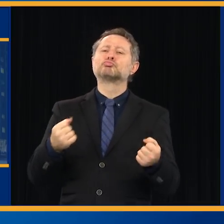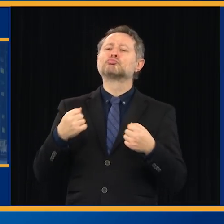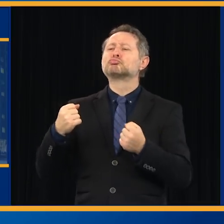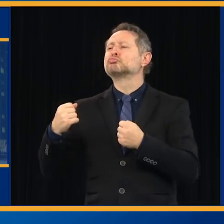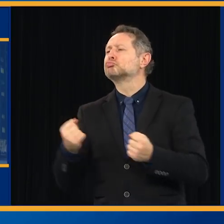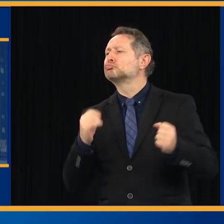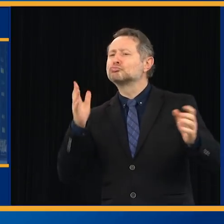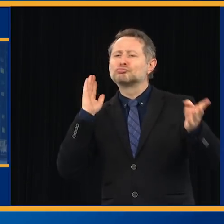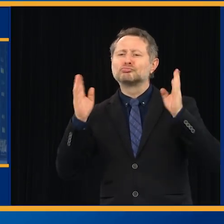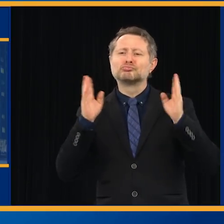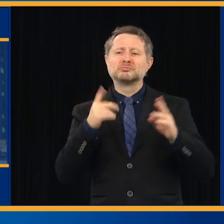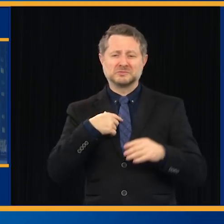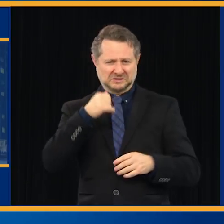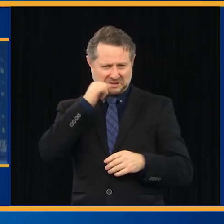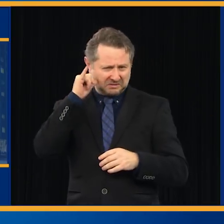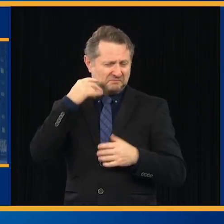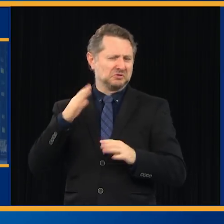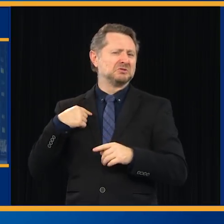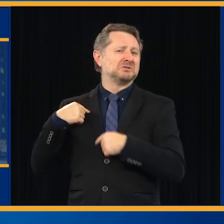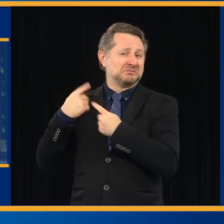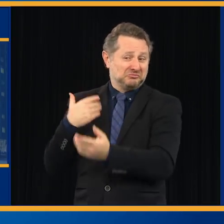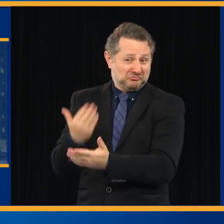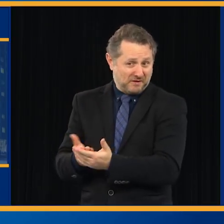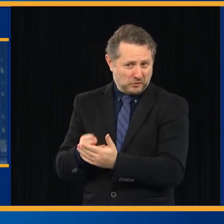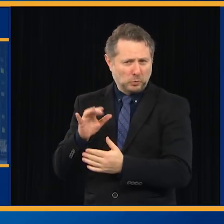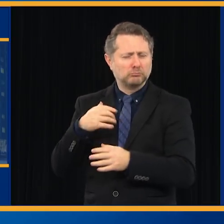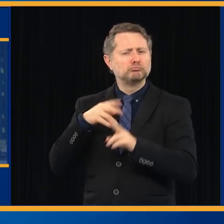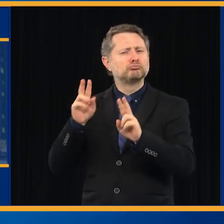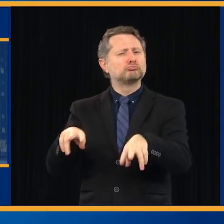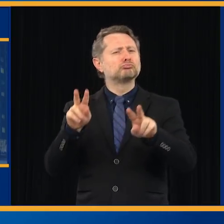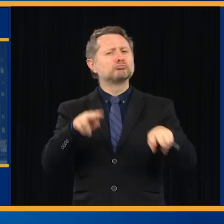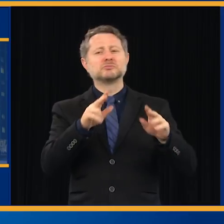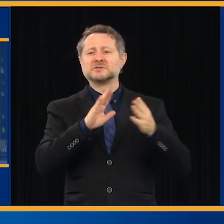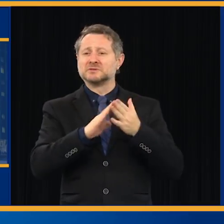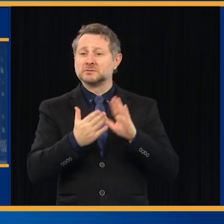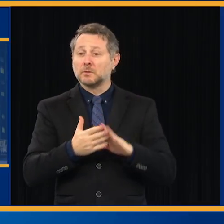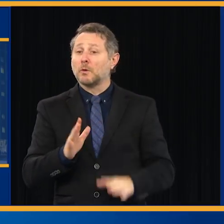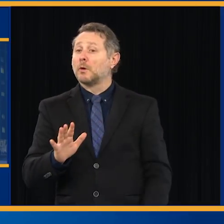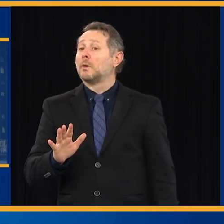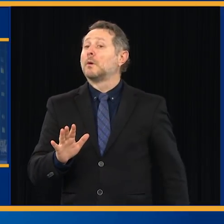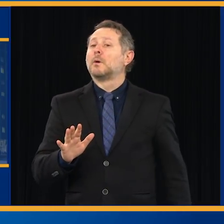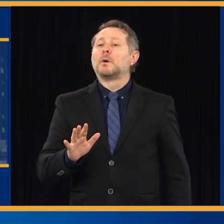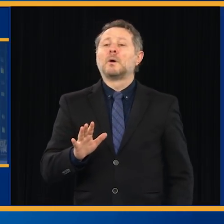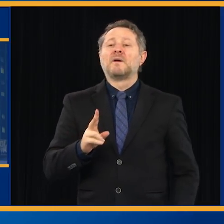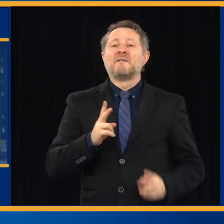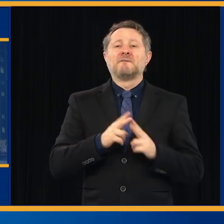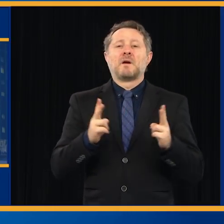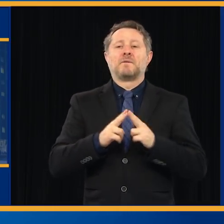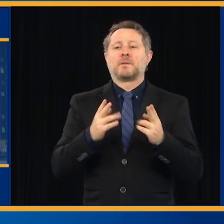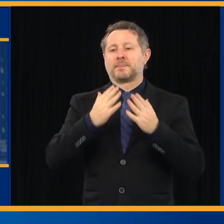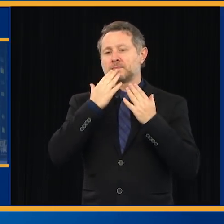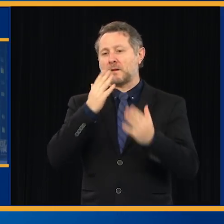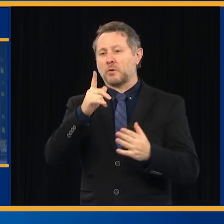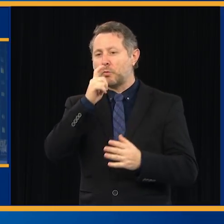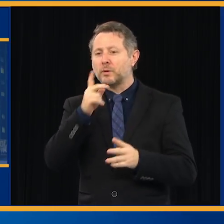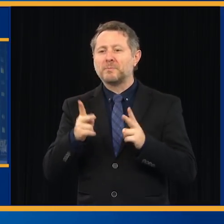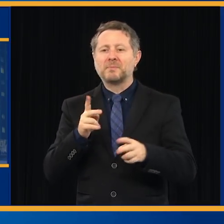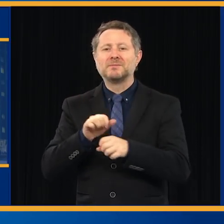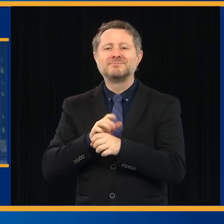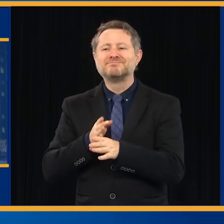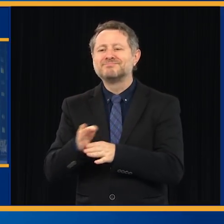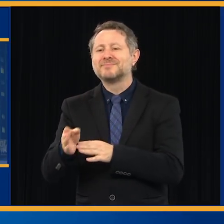here yesterday, we all are very thankful to our healthcare heroes,